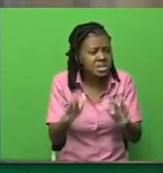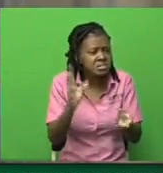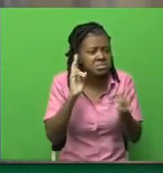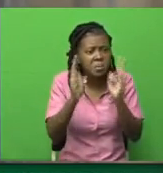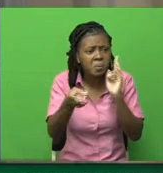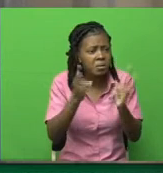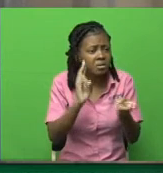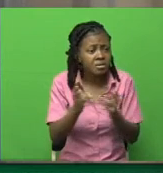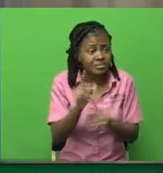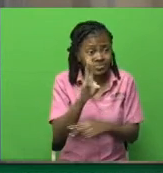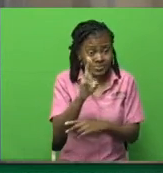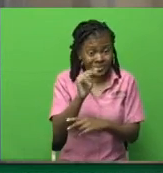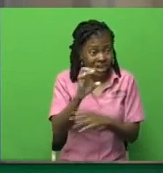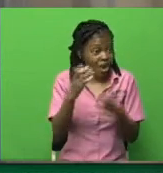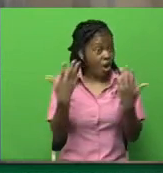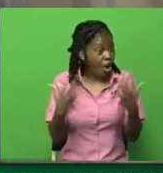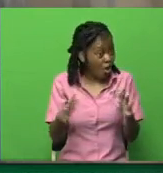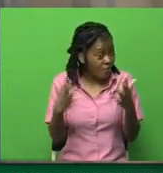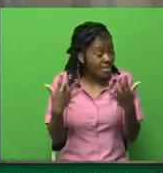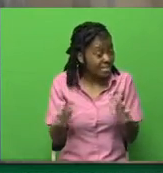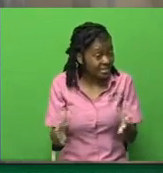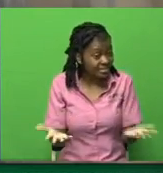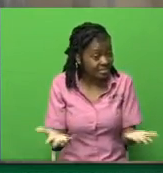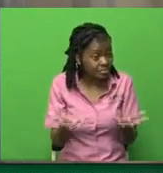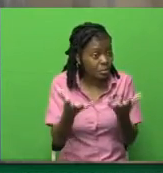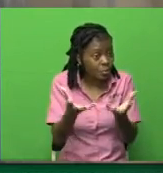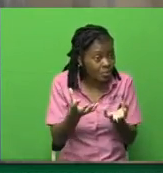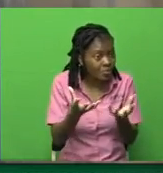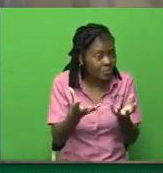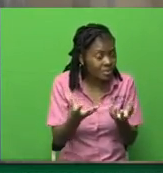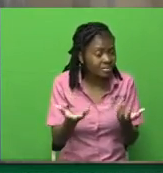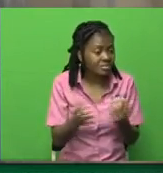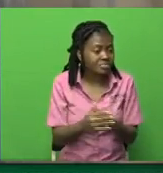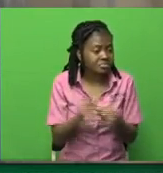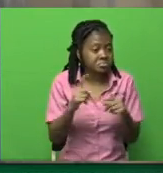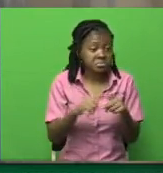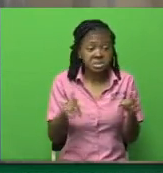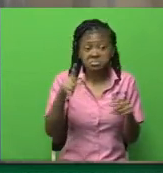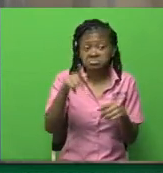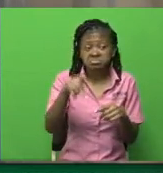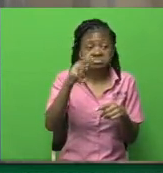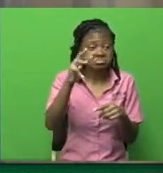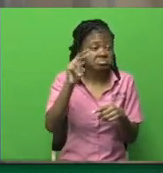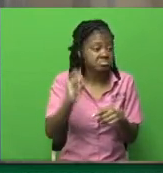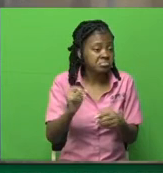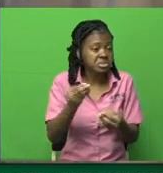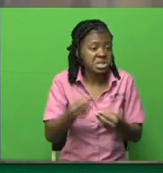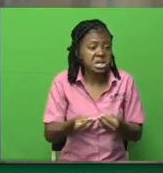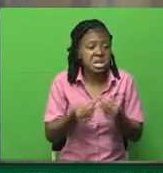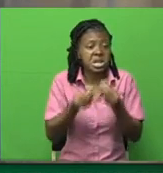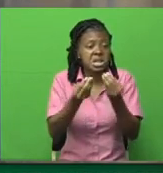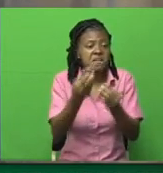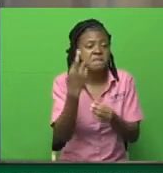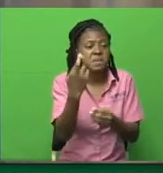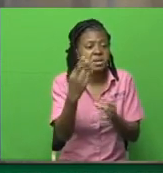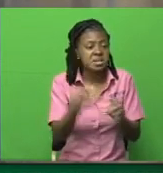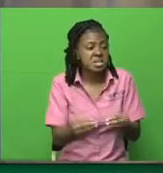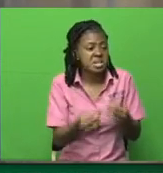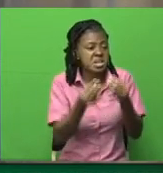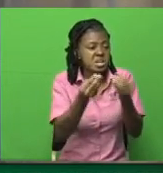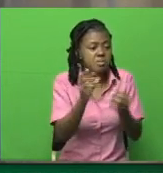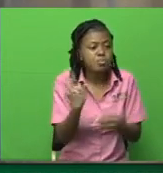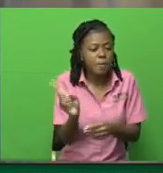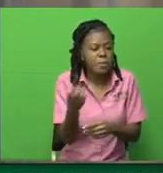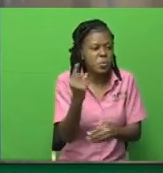contractor to whichever friend Finance your family and what happened the road crumbled on Creek grabbed them one set of